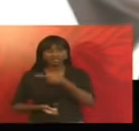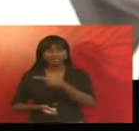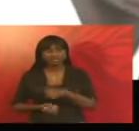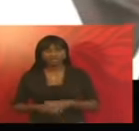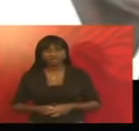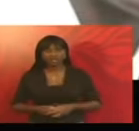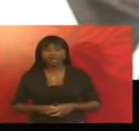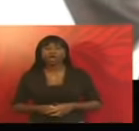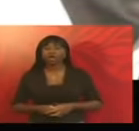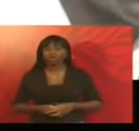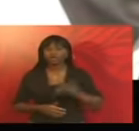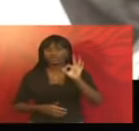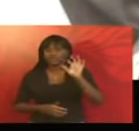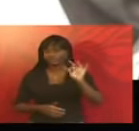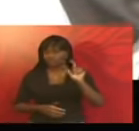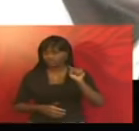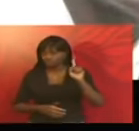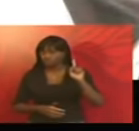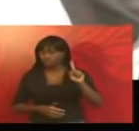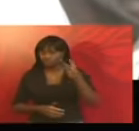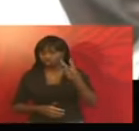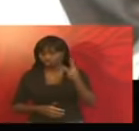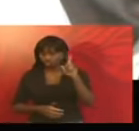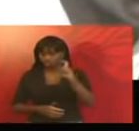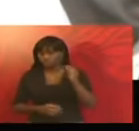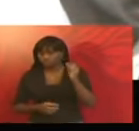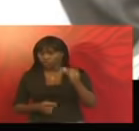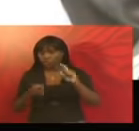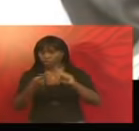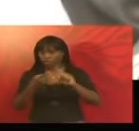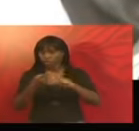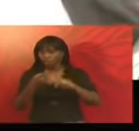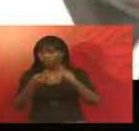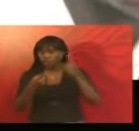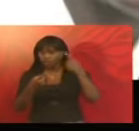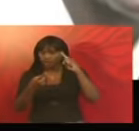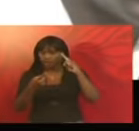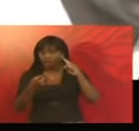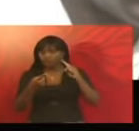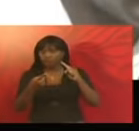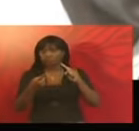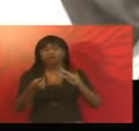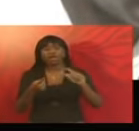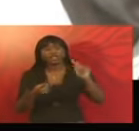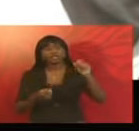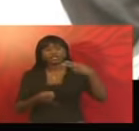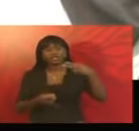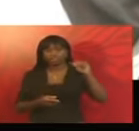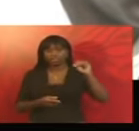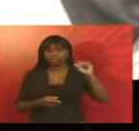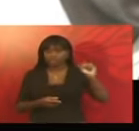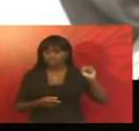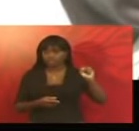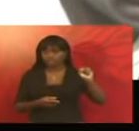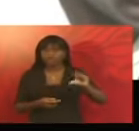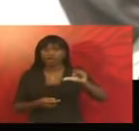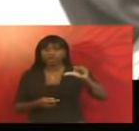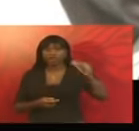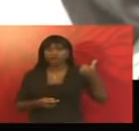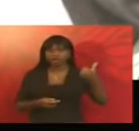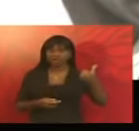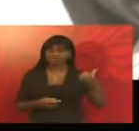Stephen Cummings, 98.1 FM. My two questions quickly, one for Mr. Thomas and the other for either